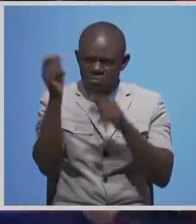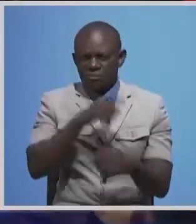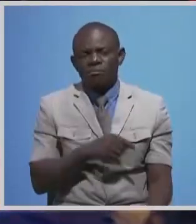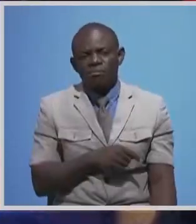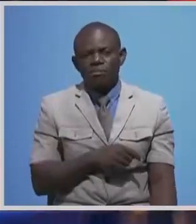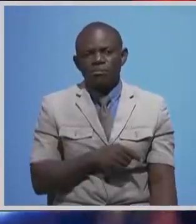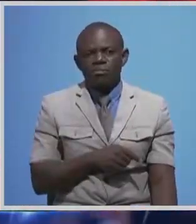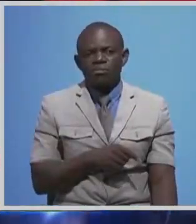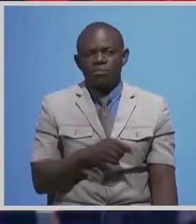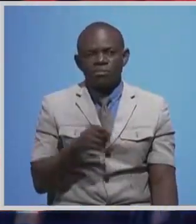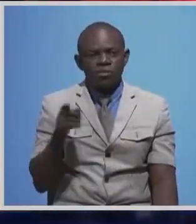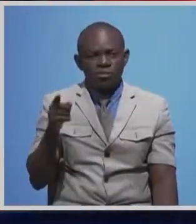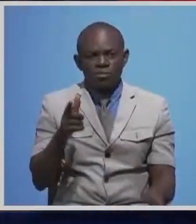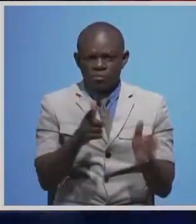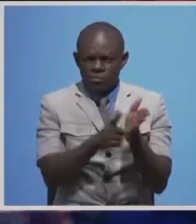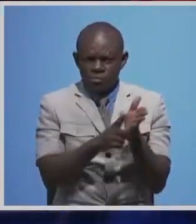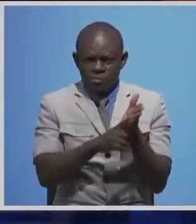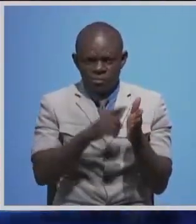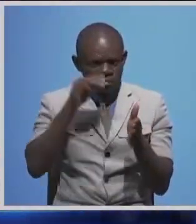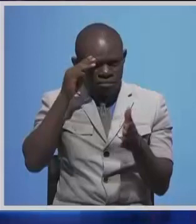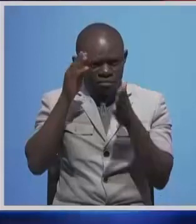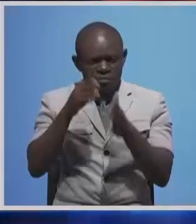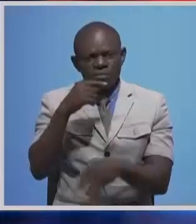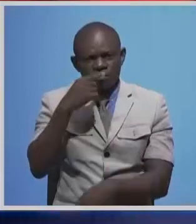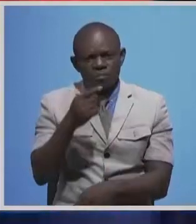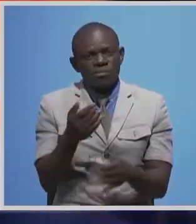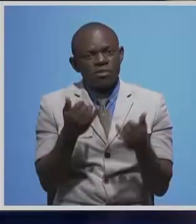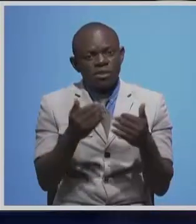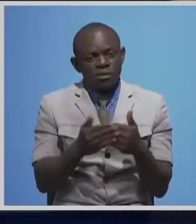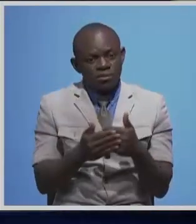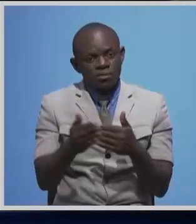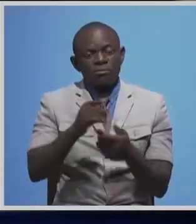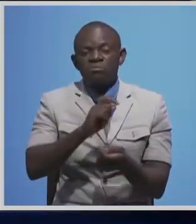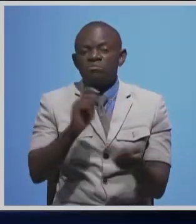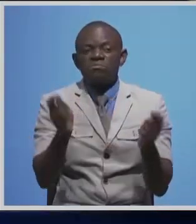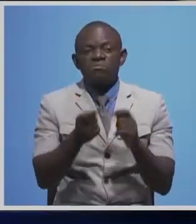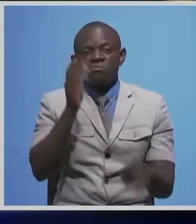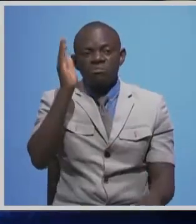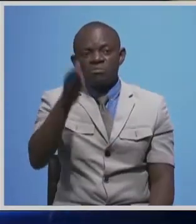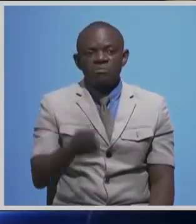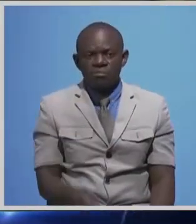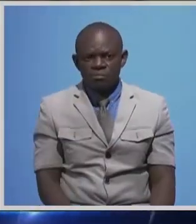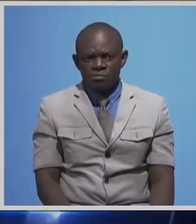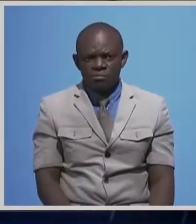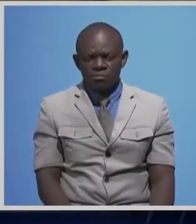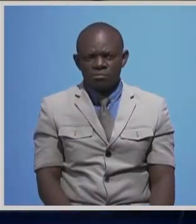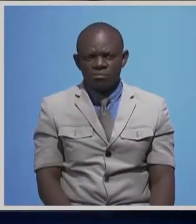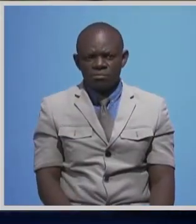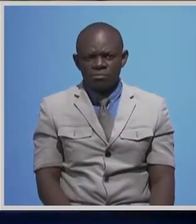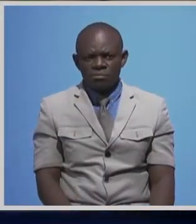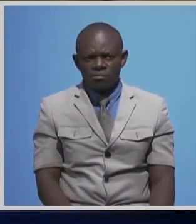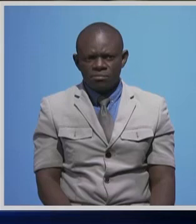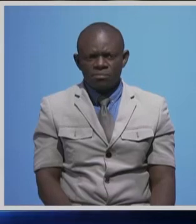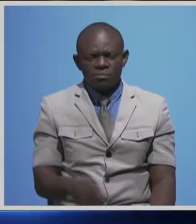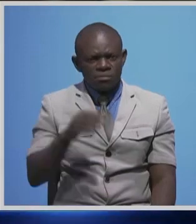now says they will change their approach to change the picture on the ground. The Minister of Health has been giving